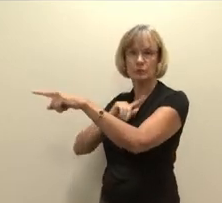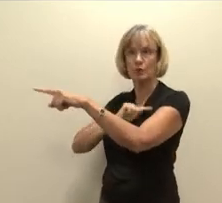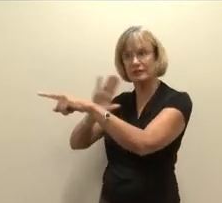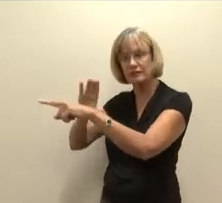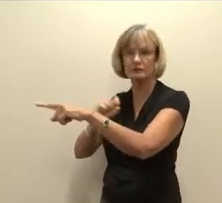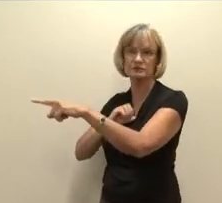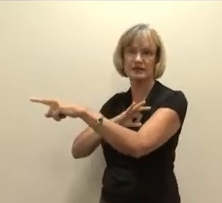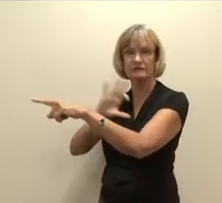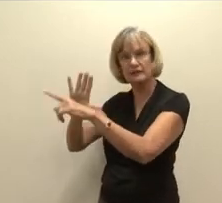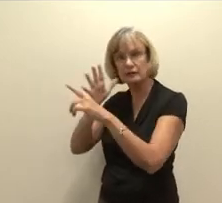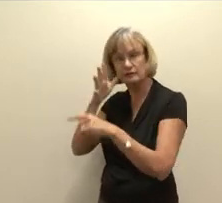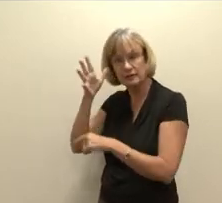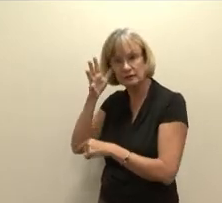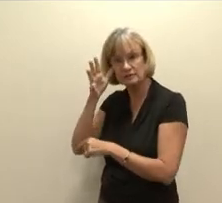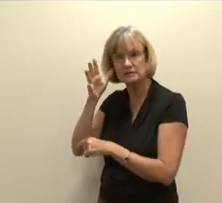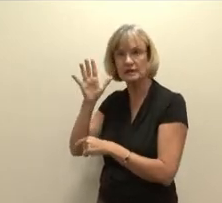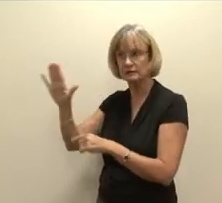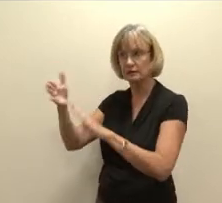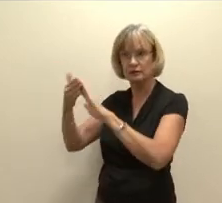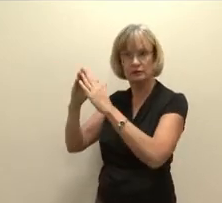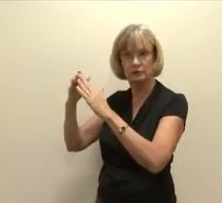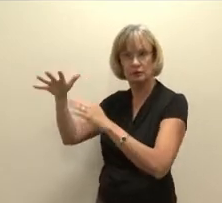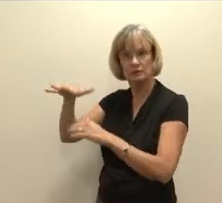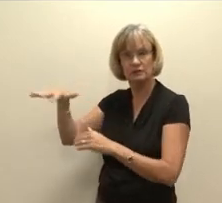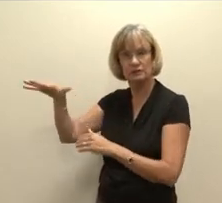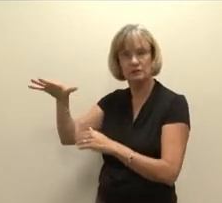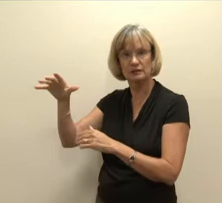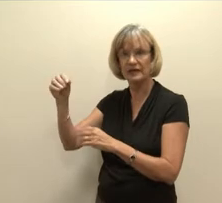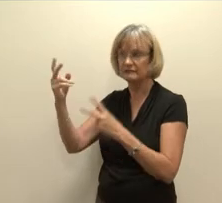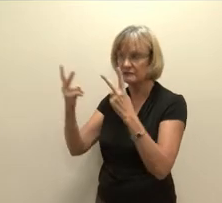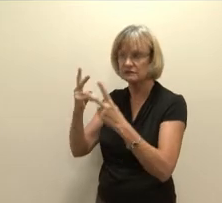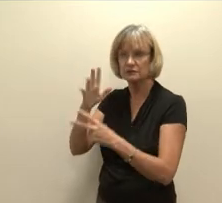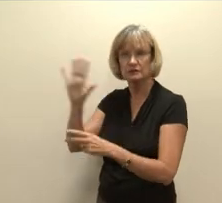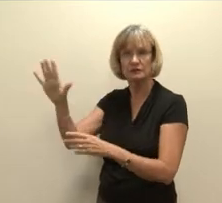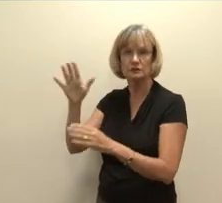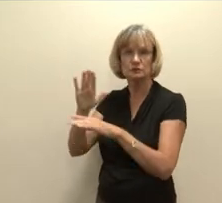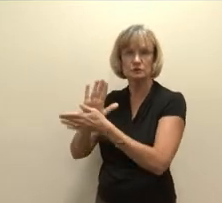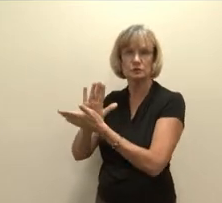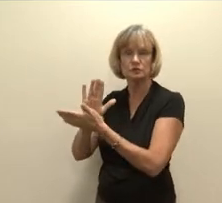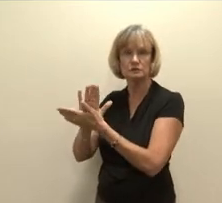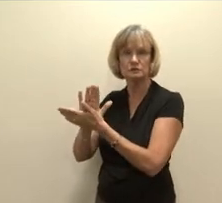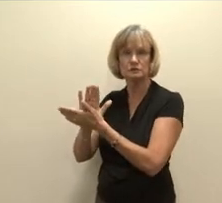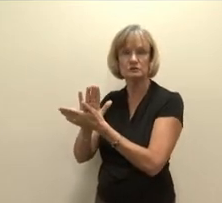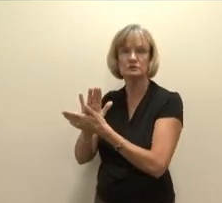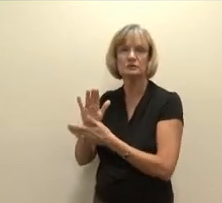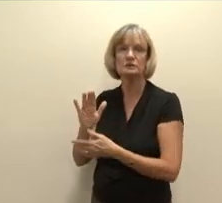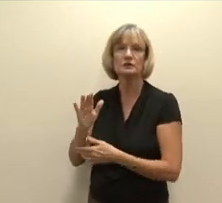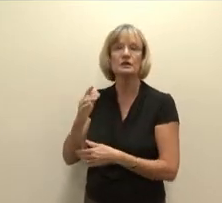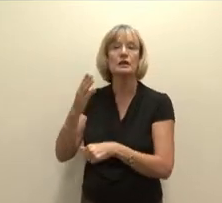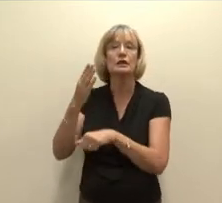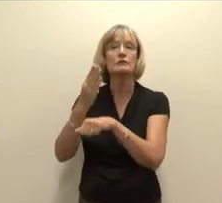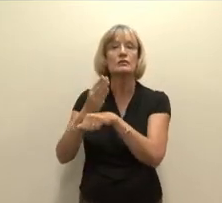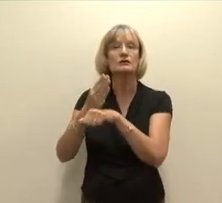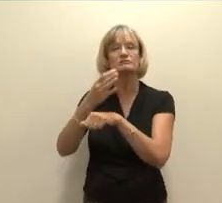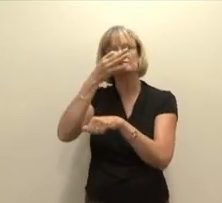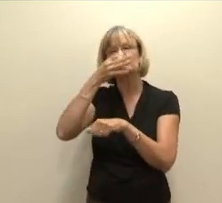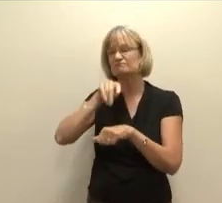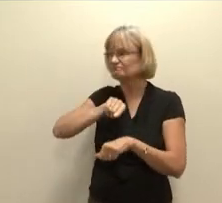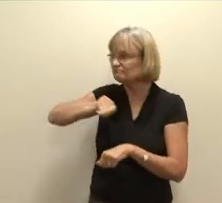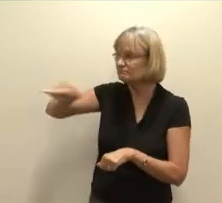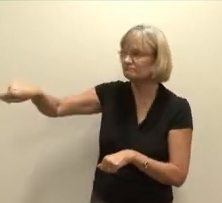their parents, and community members, and to visit their schools. Because of Belton's proximity to